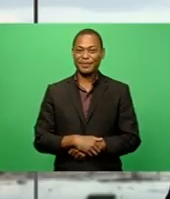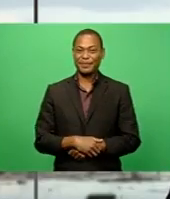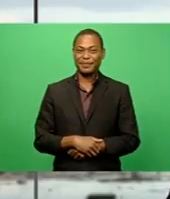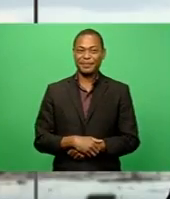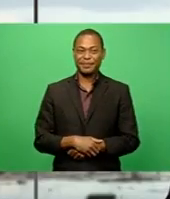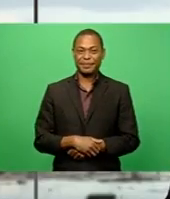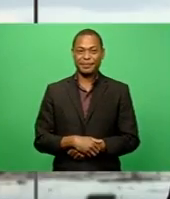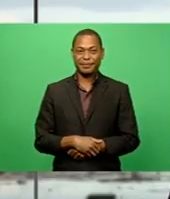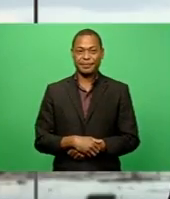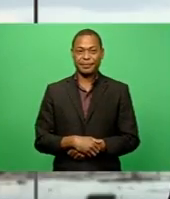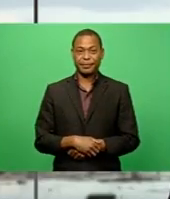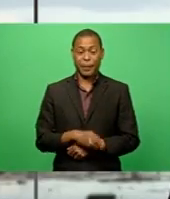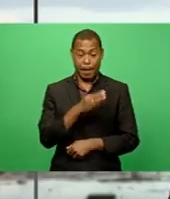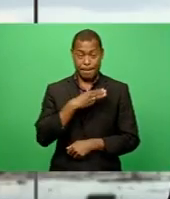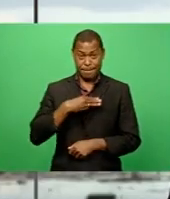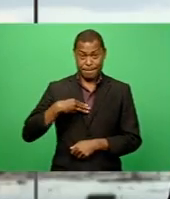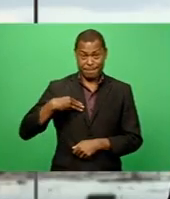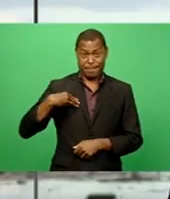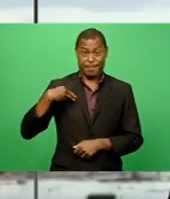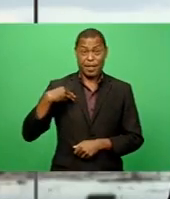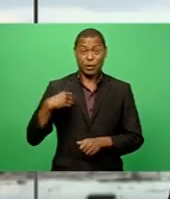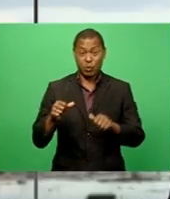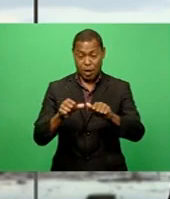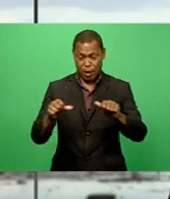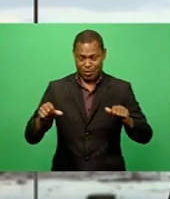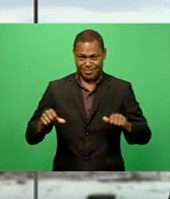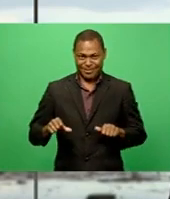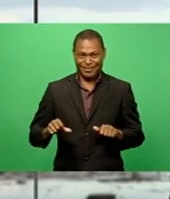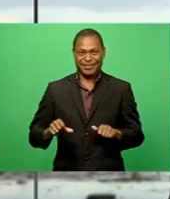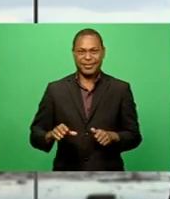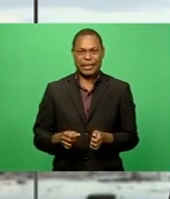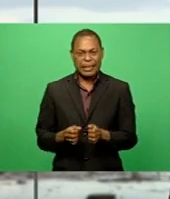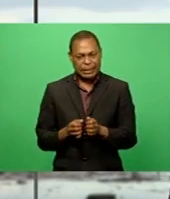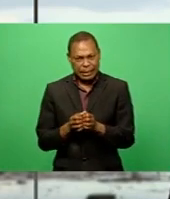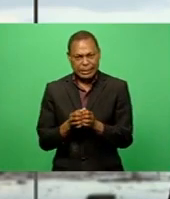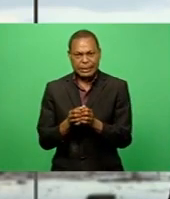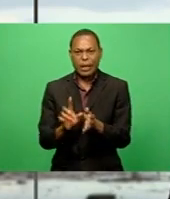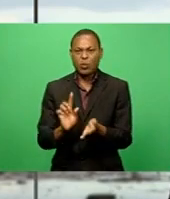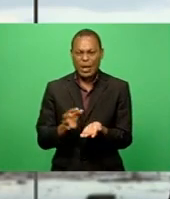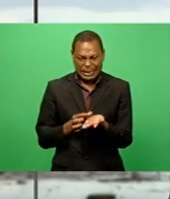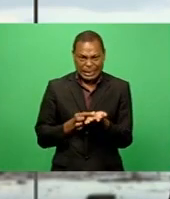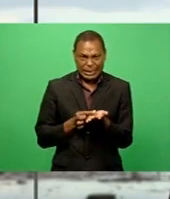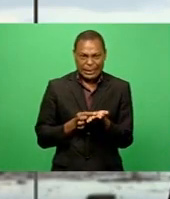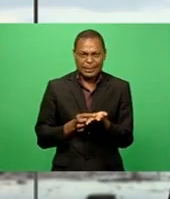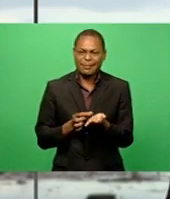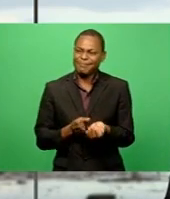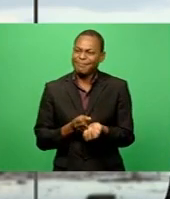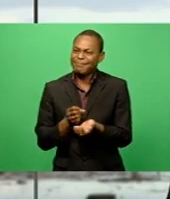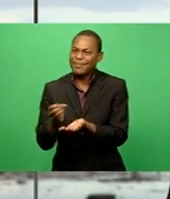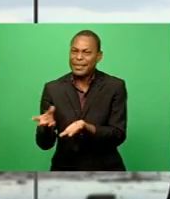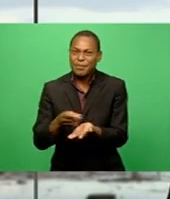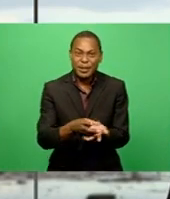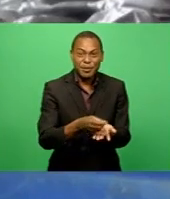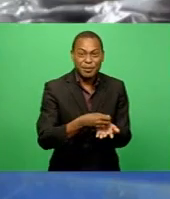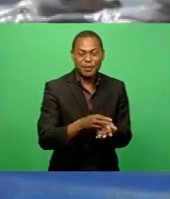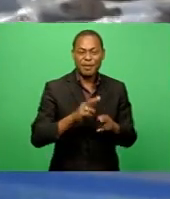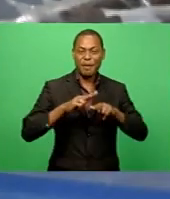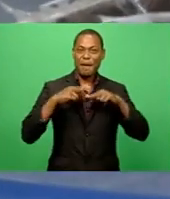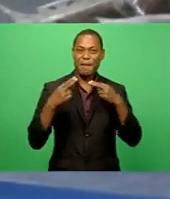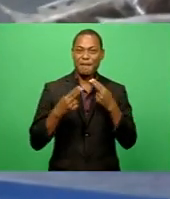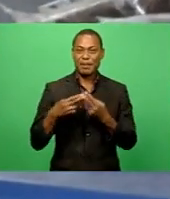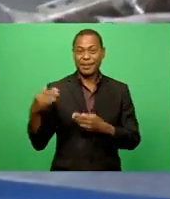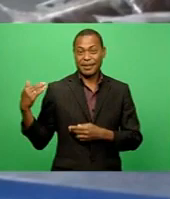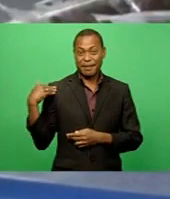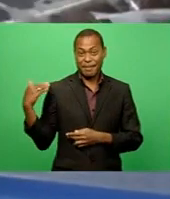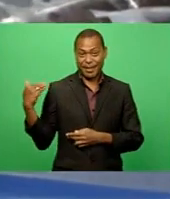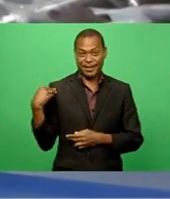The Ministry of Agriculture has started distributing seedlings and other farming material to cyclone-affected families. Minister Dr. Mahendra Reddy